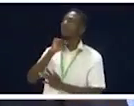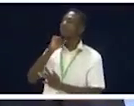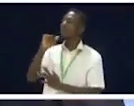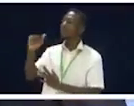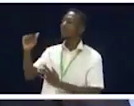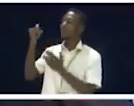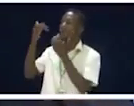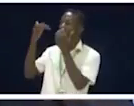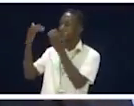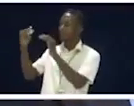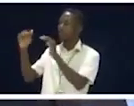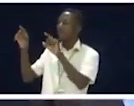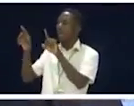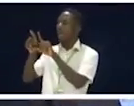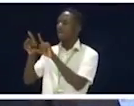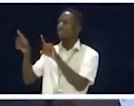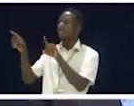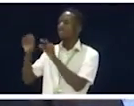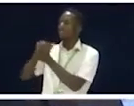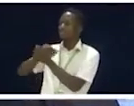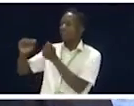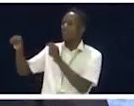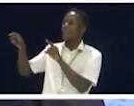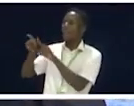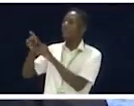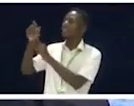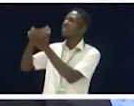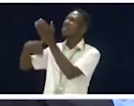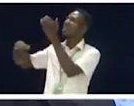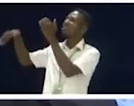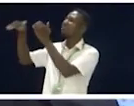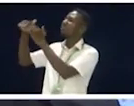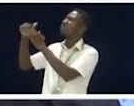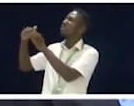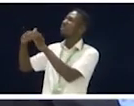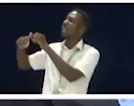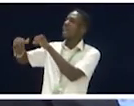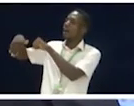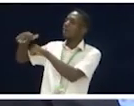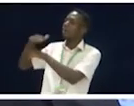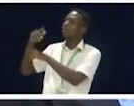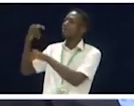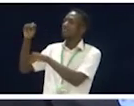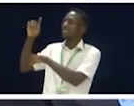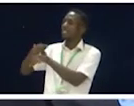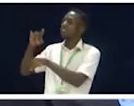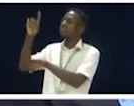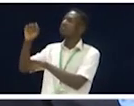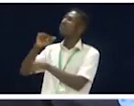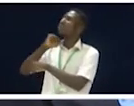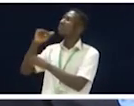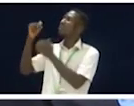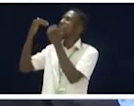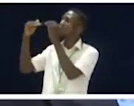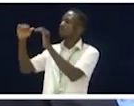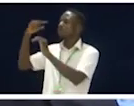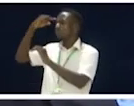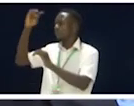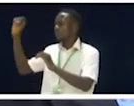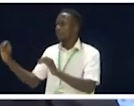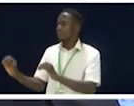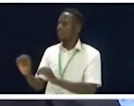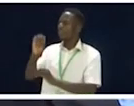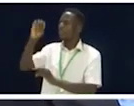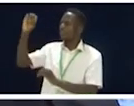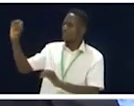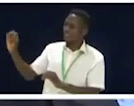As far as the heavens are above the earth, you are unlimited. Forever and ever and ever, you are